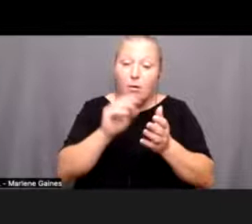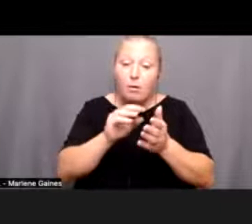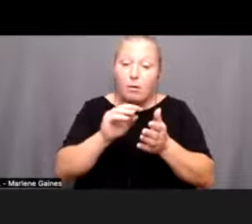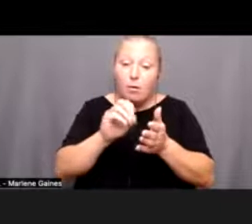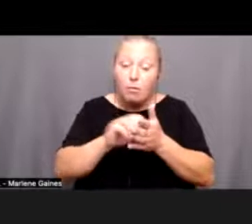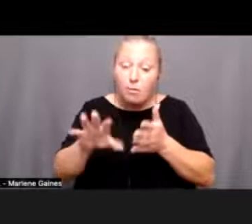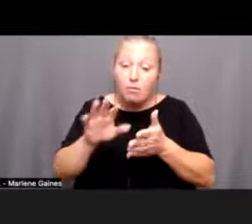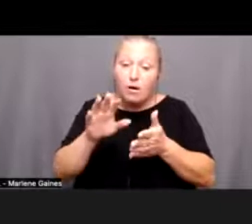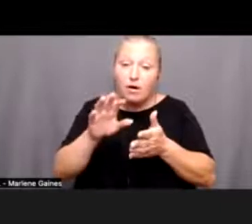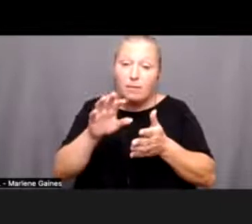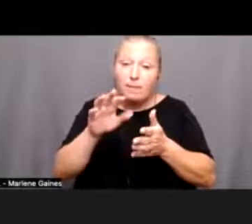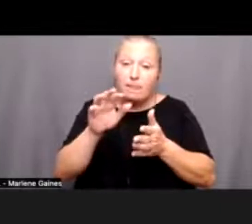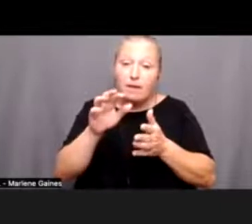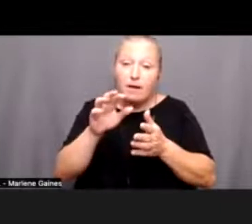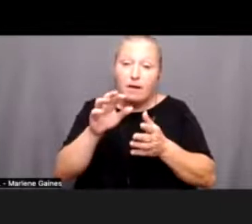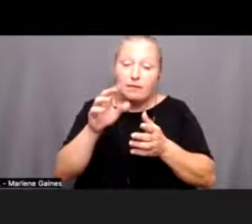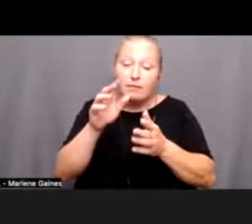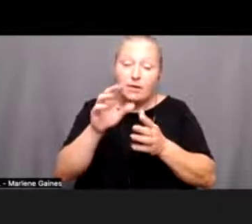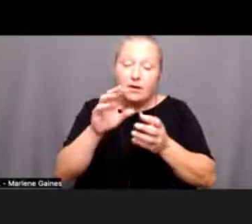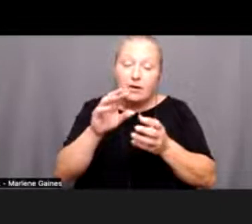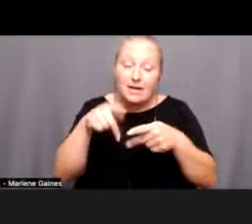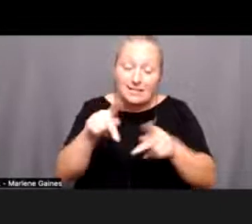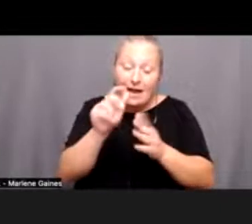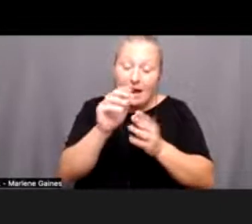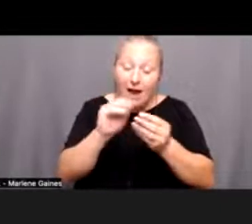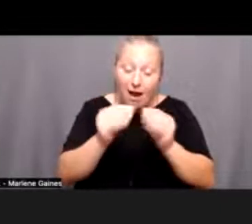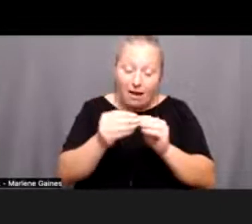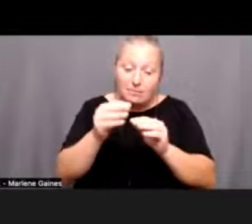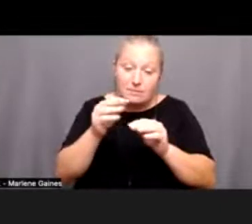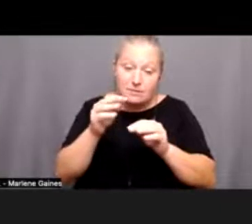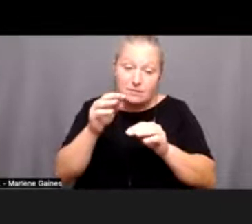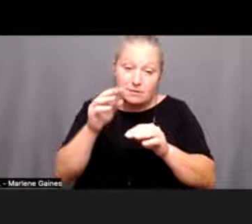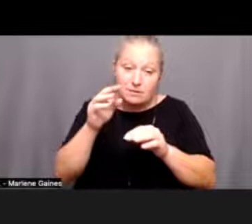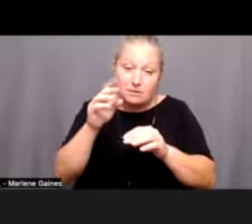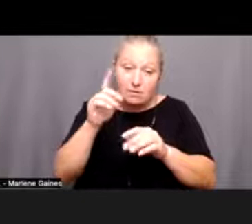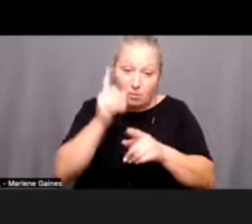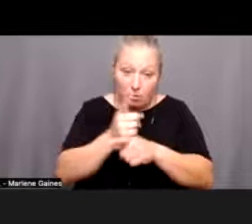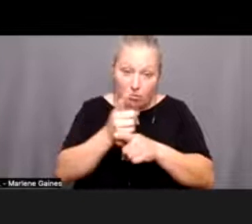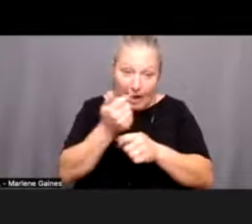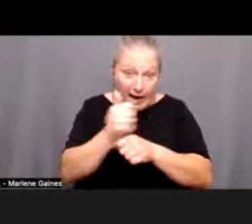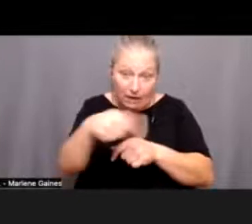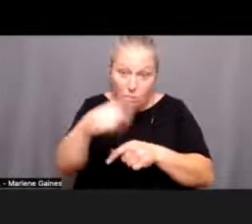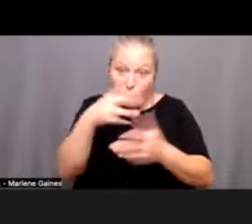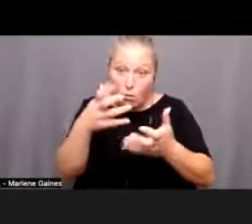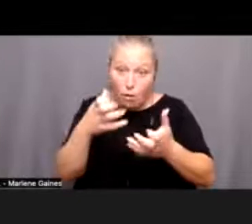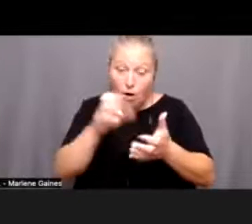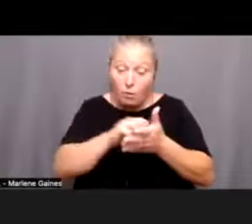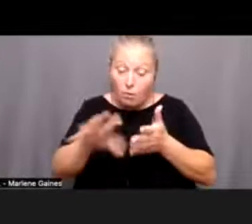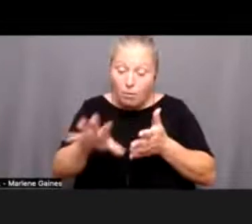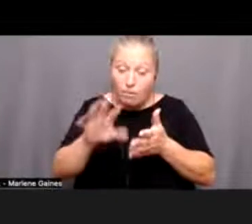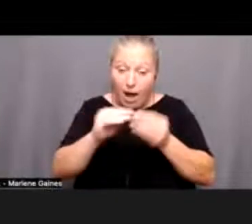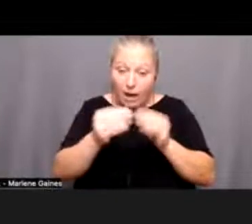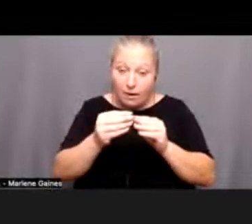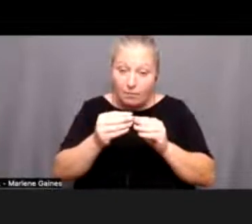consent item is appropriate at this time. Is there anyone that would like to remove an item? I'd like